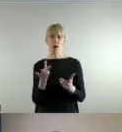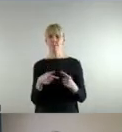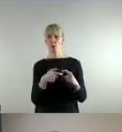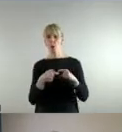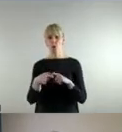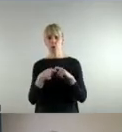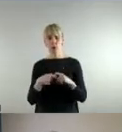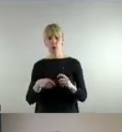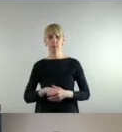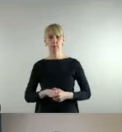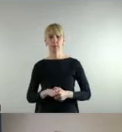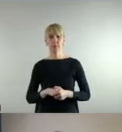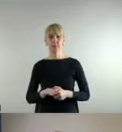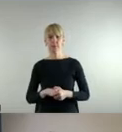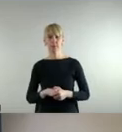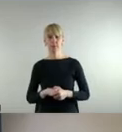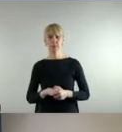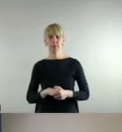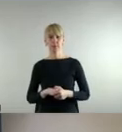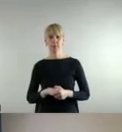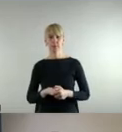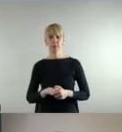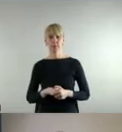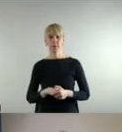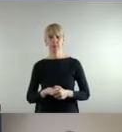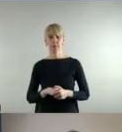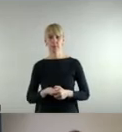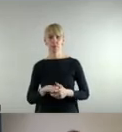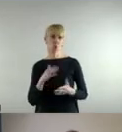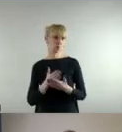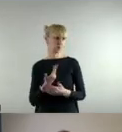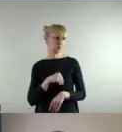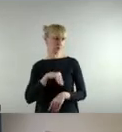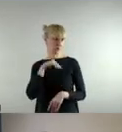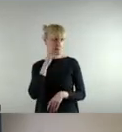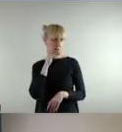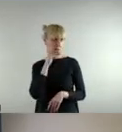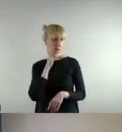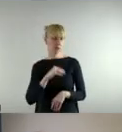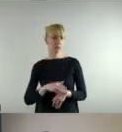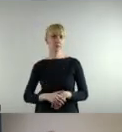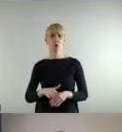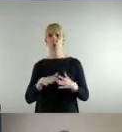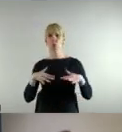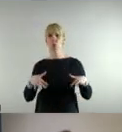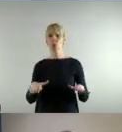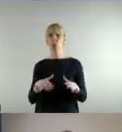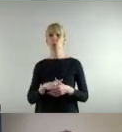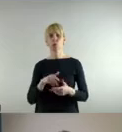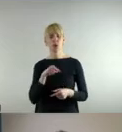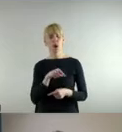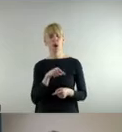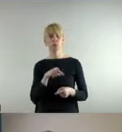of communication channels as SMS, websites, social media, and the media in